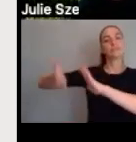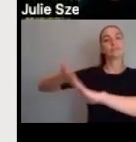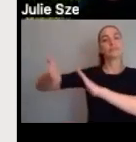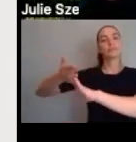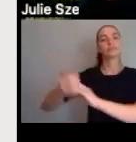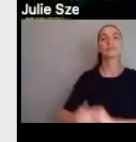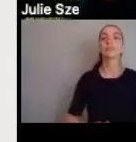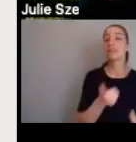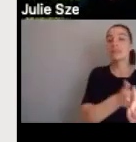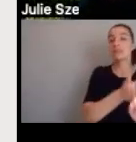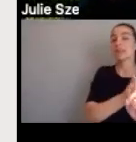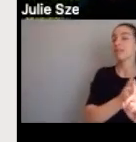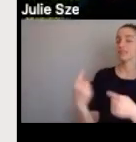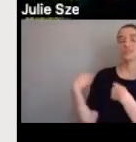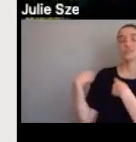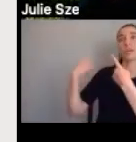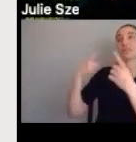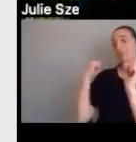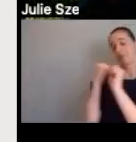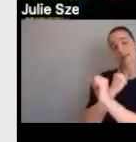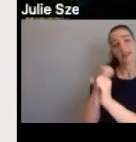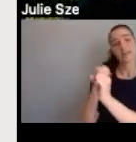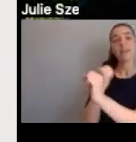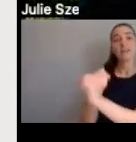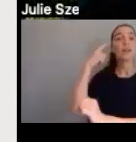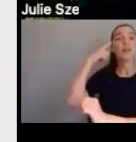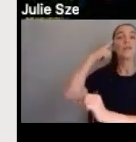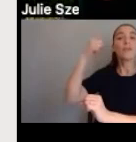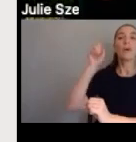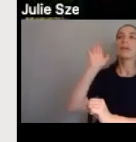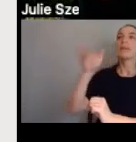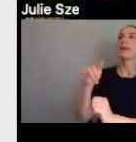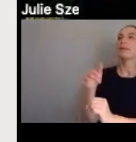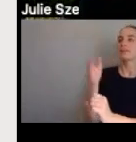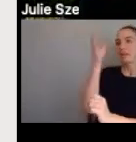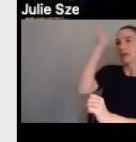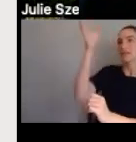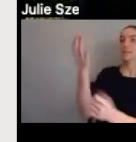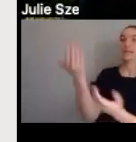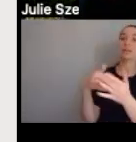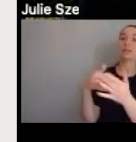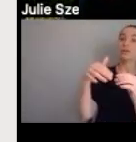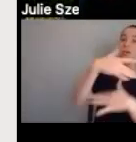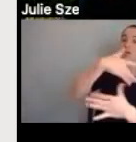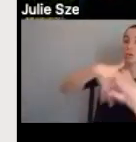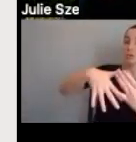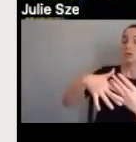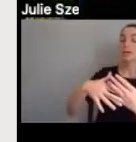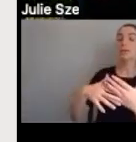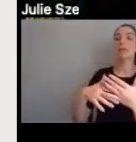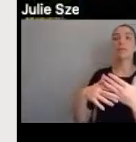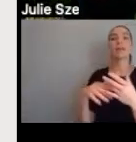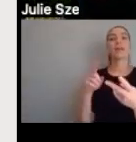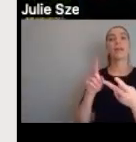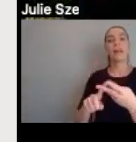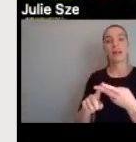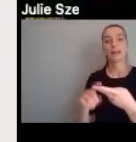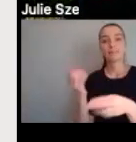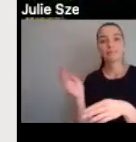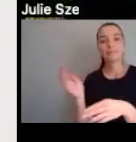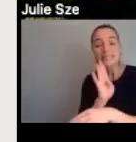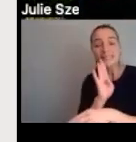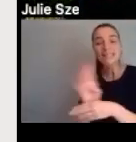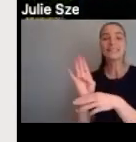connections that exceed and defy the, uh, binaries, social and environment, for instance, and the capitalist common sense. In a